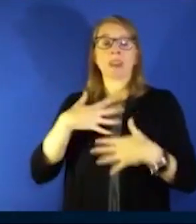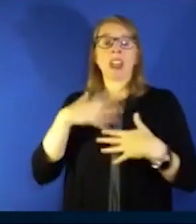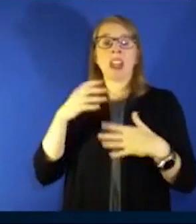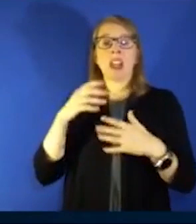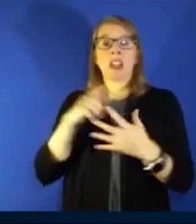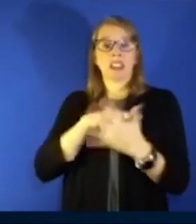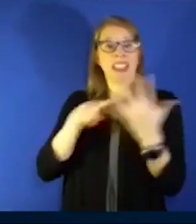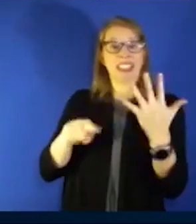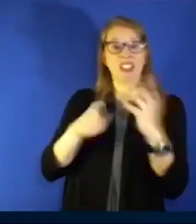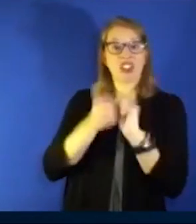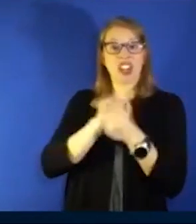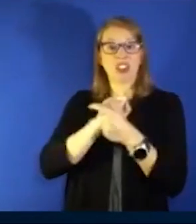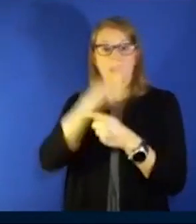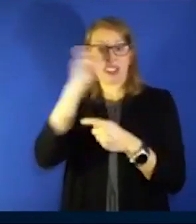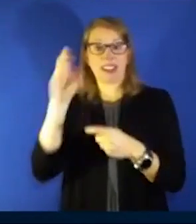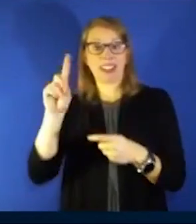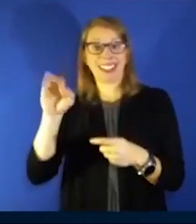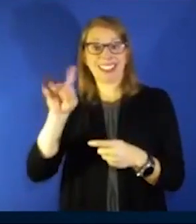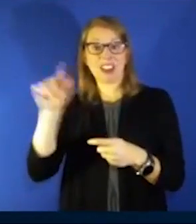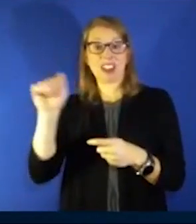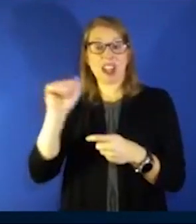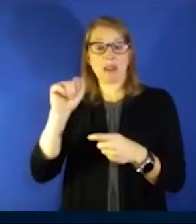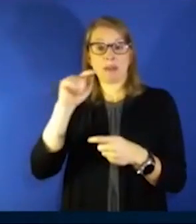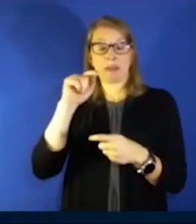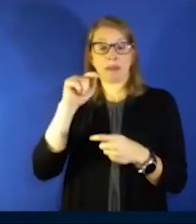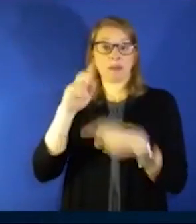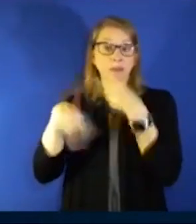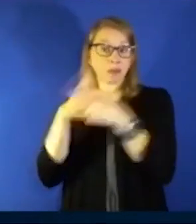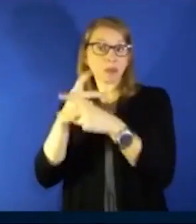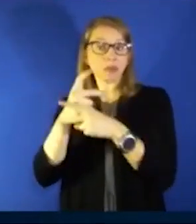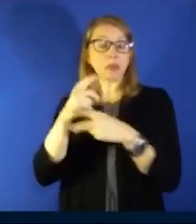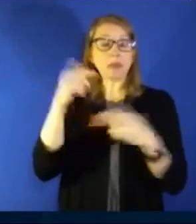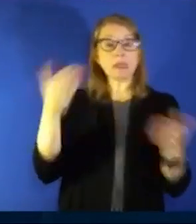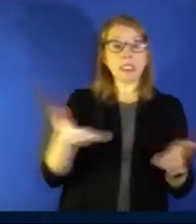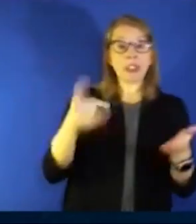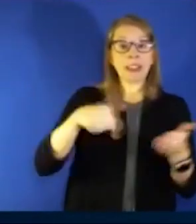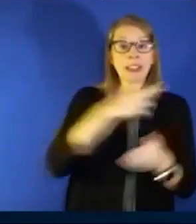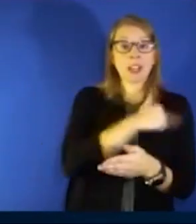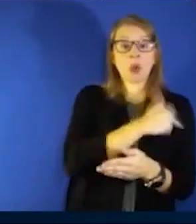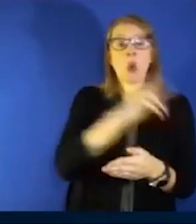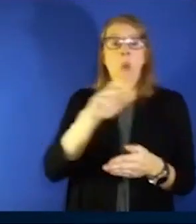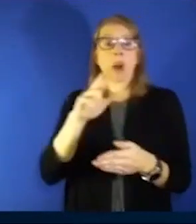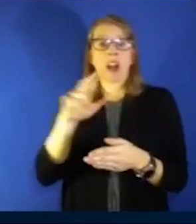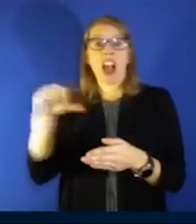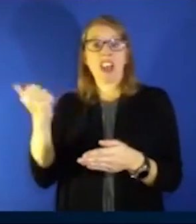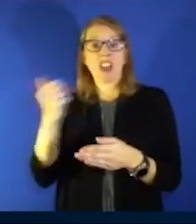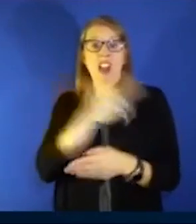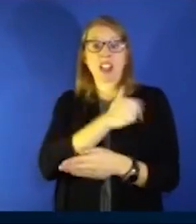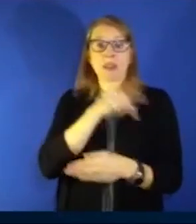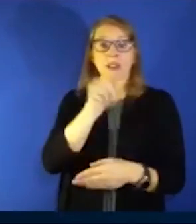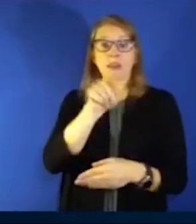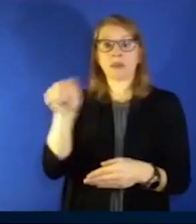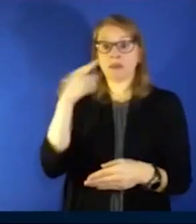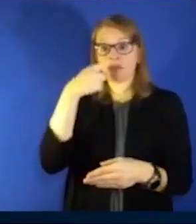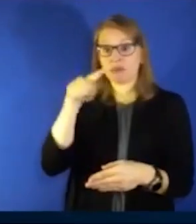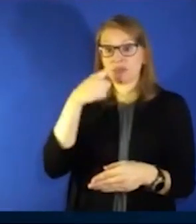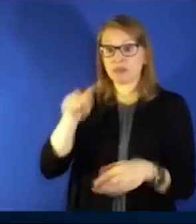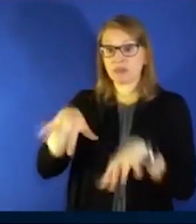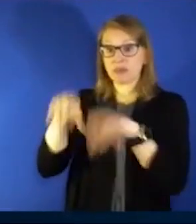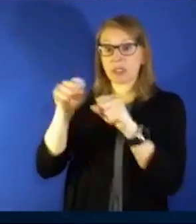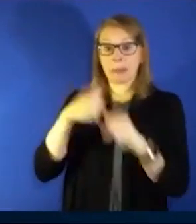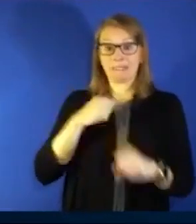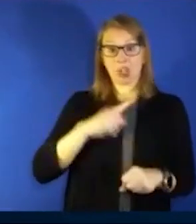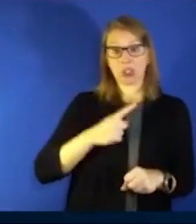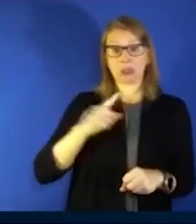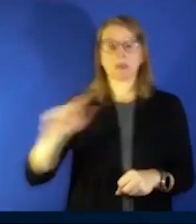at our hospital, or even just across the country? Do we know just what that's looking like of those folks in the ICU? Do you want to go first, or want me to go first? I can go